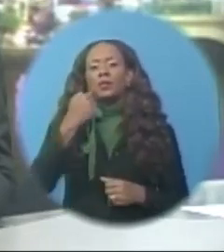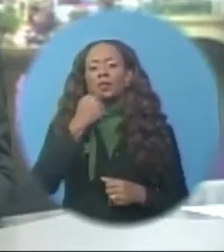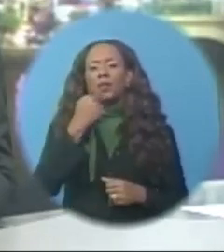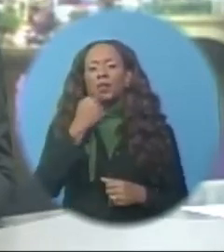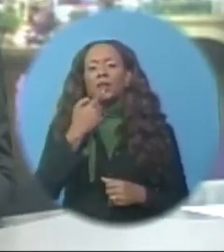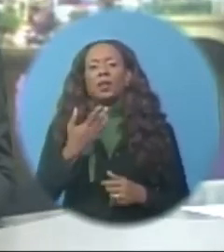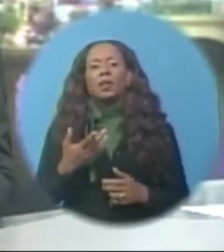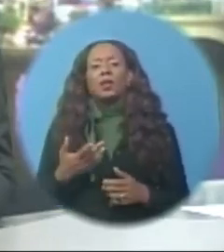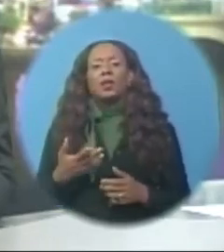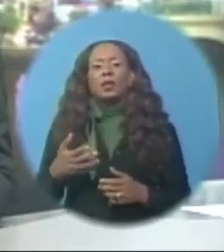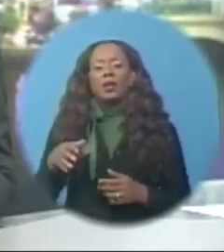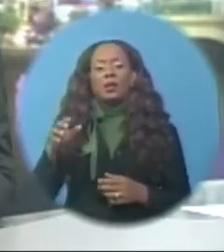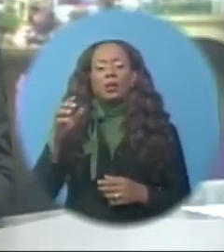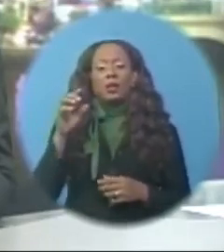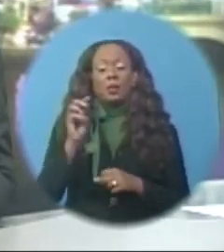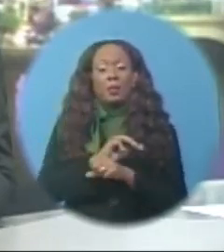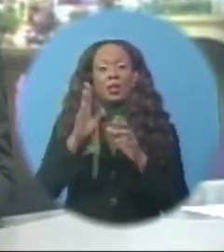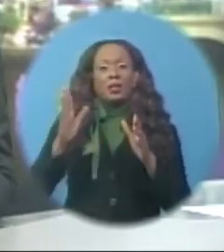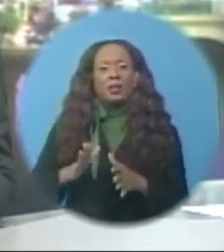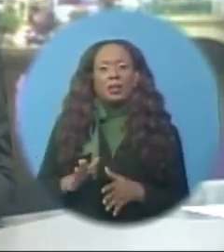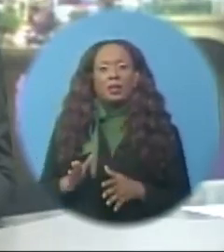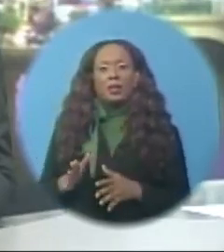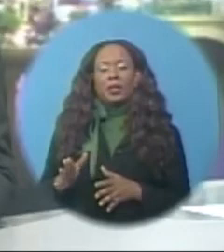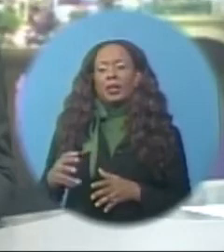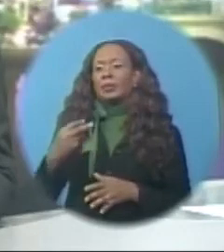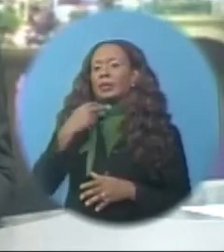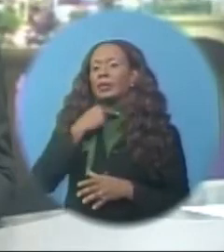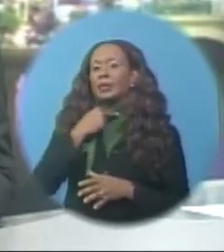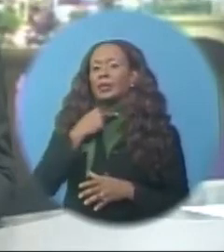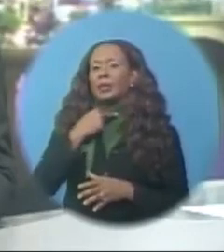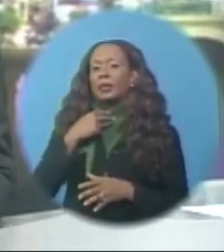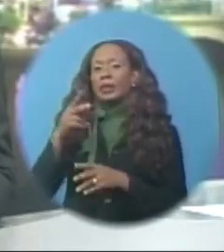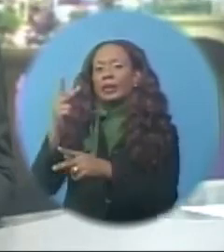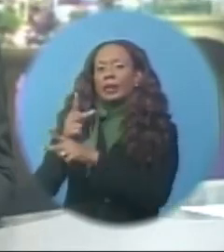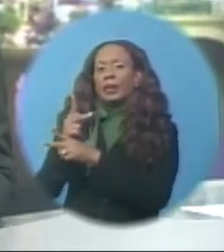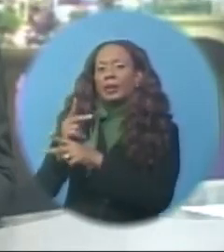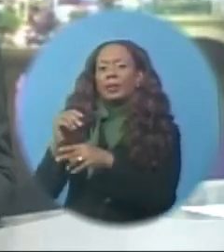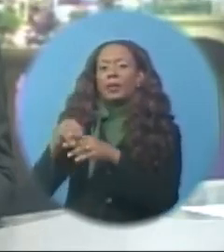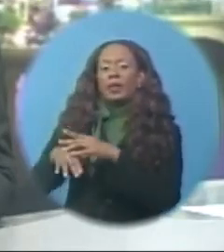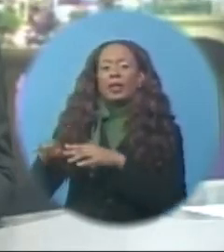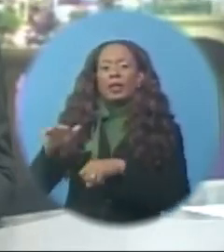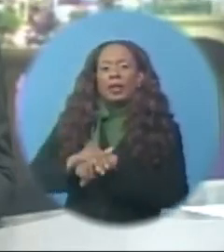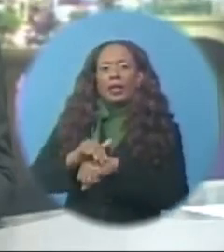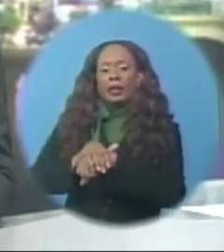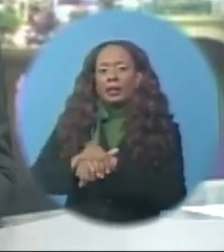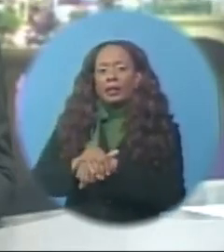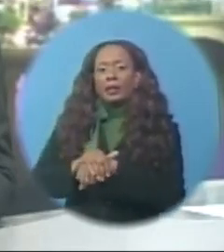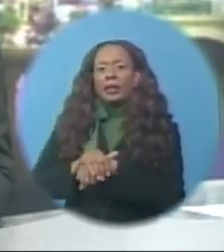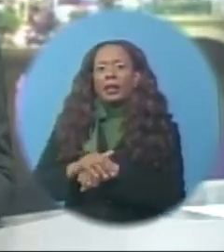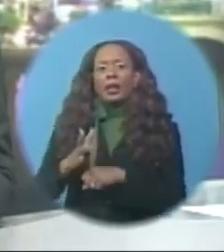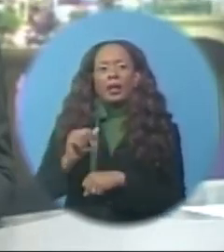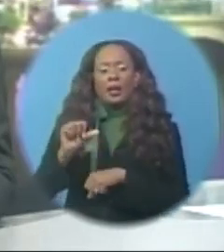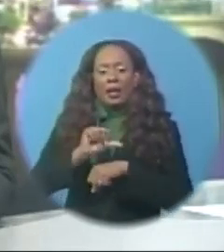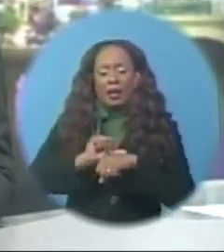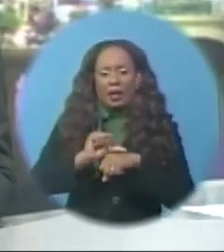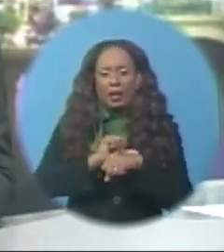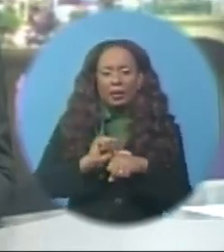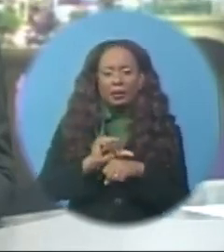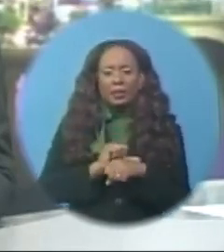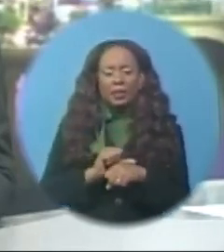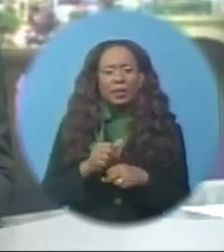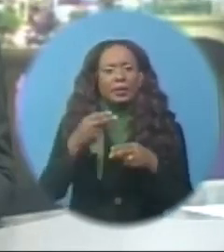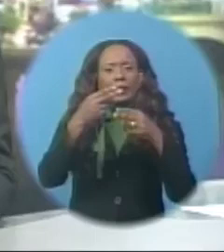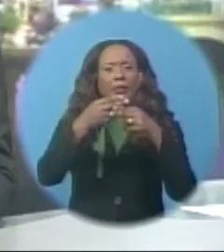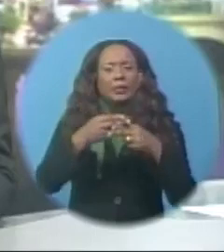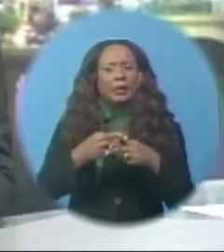appointment. The DNA said that the detention of Michael at the Gatwick Airport on Monday is another blow to the reputation of Antigua and